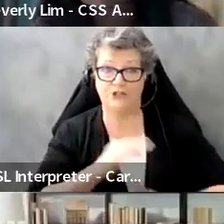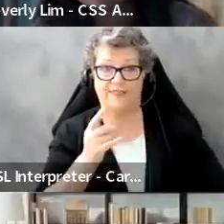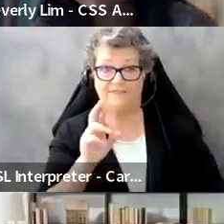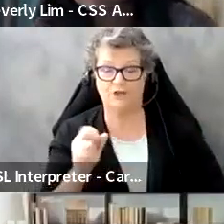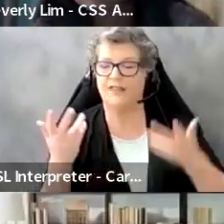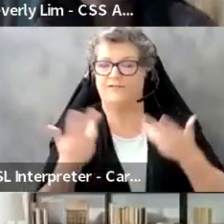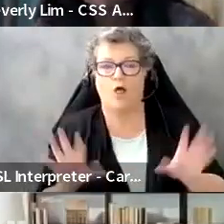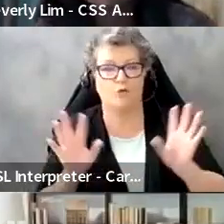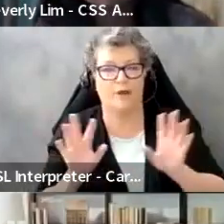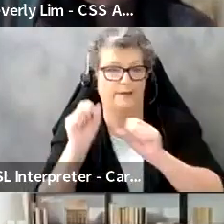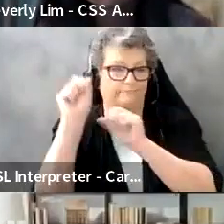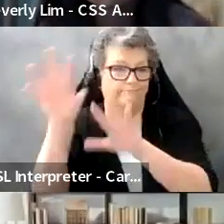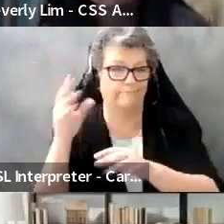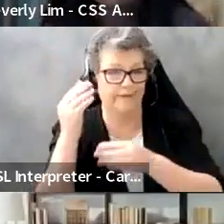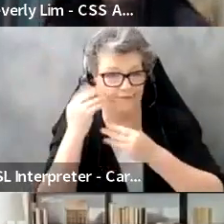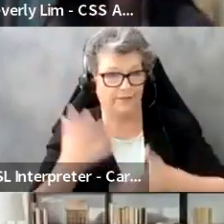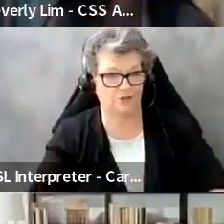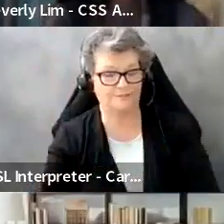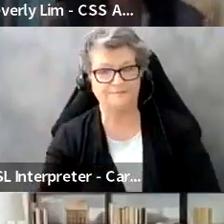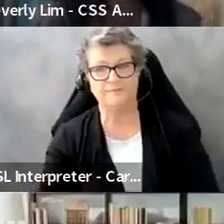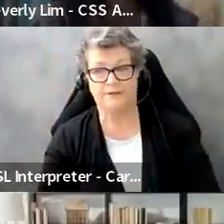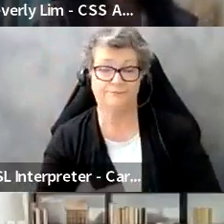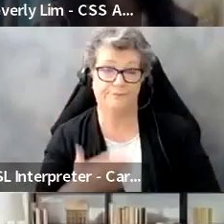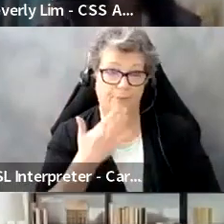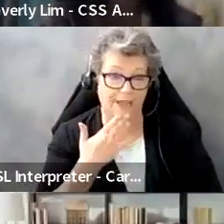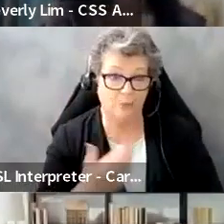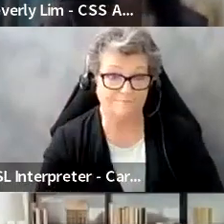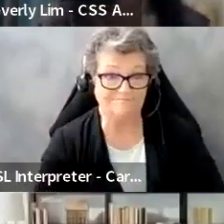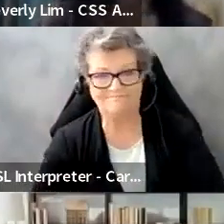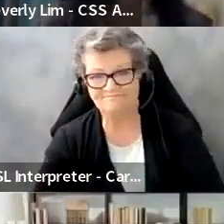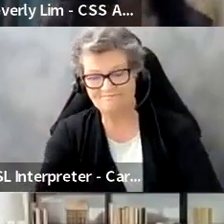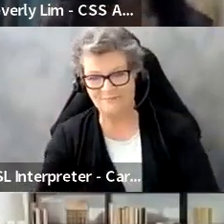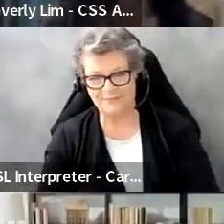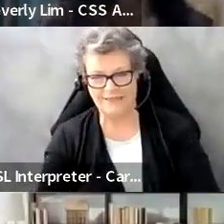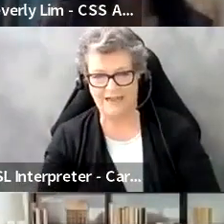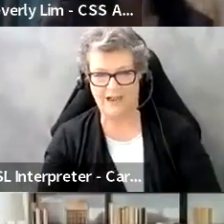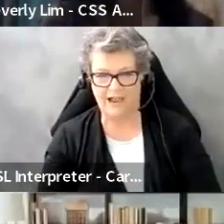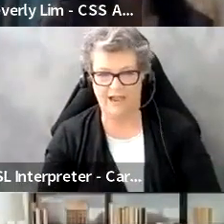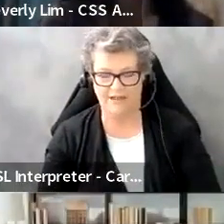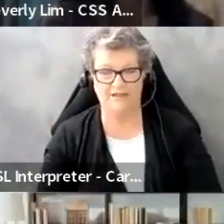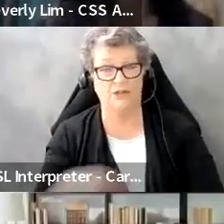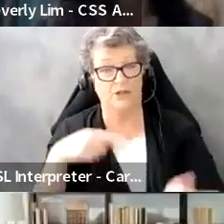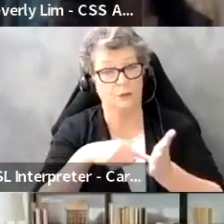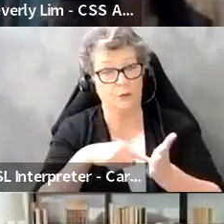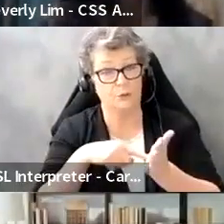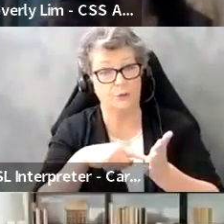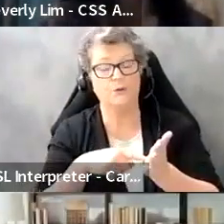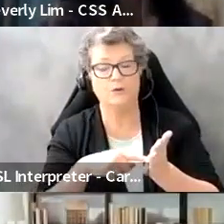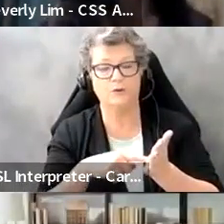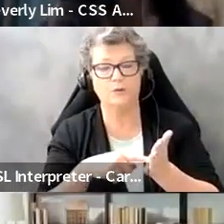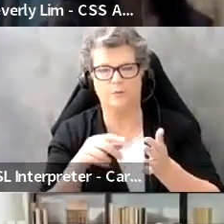already submitted their information. So thank you for doing that. The due date will be